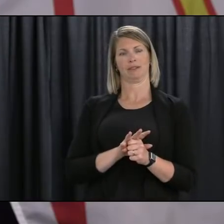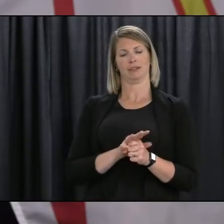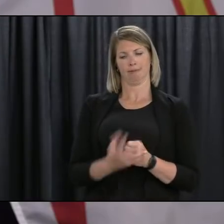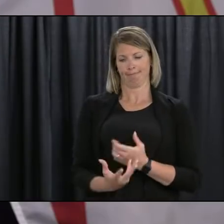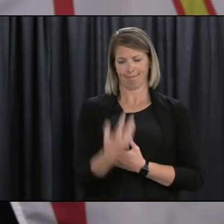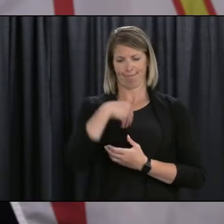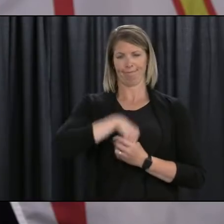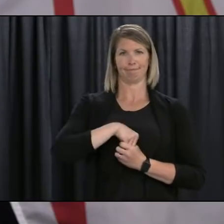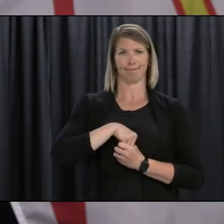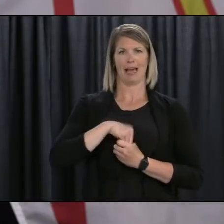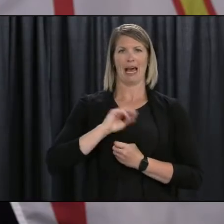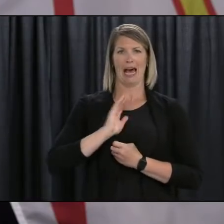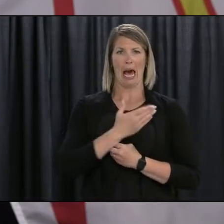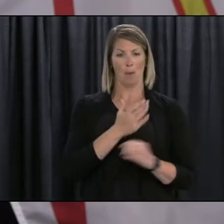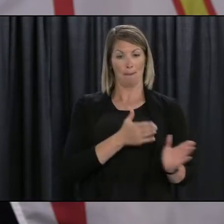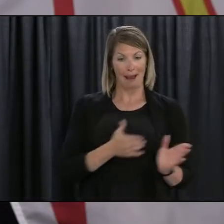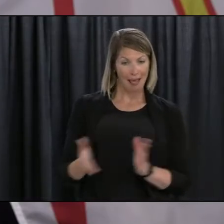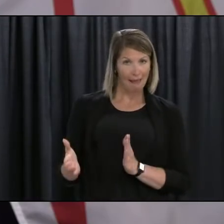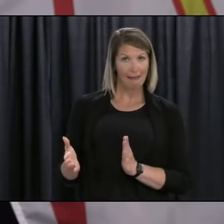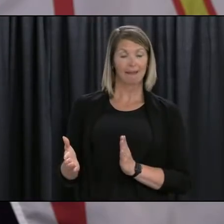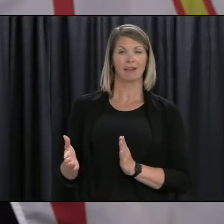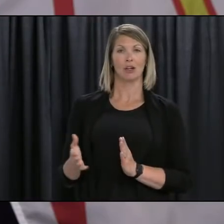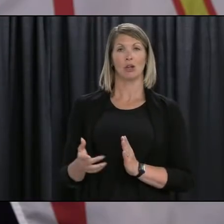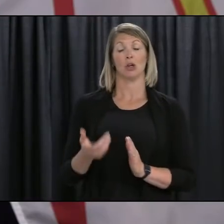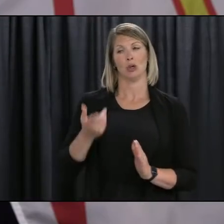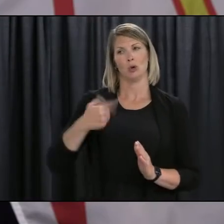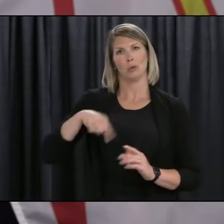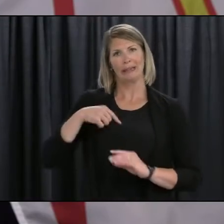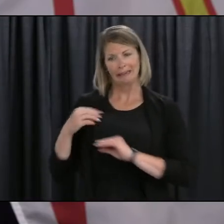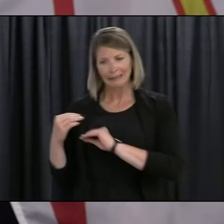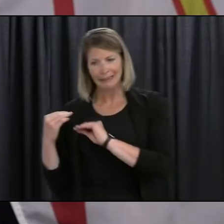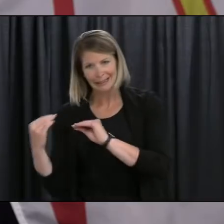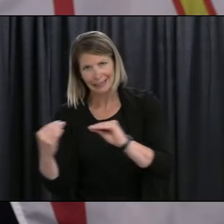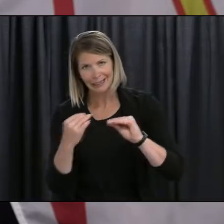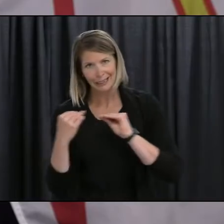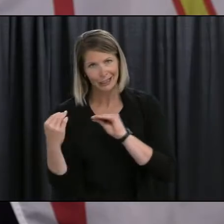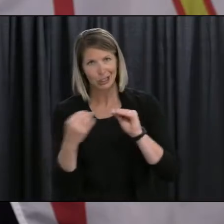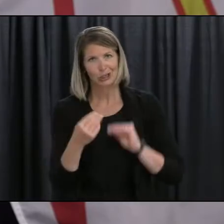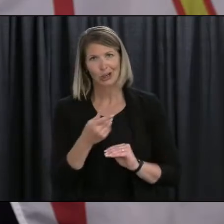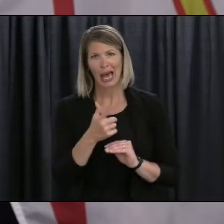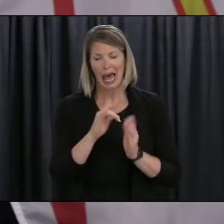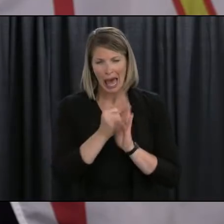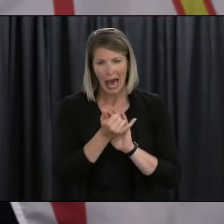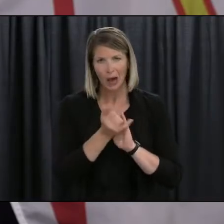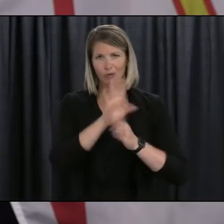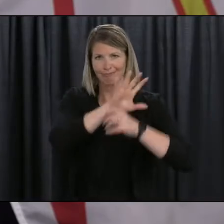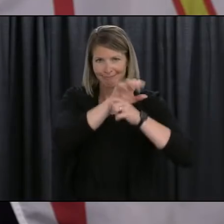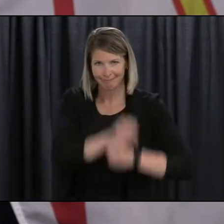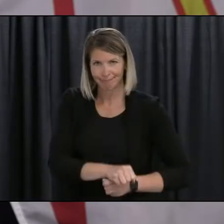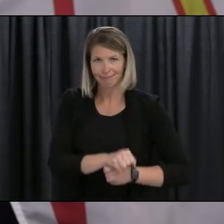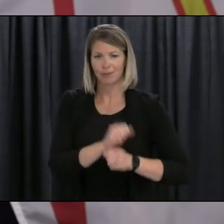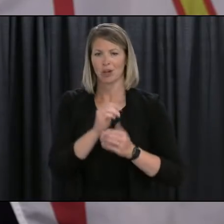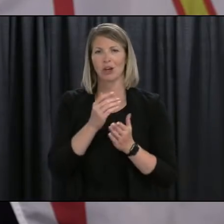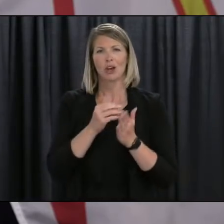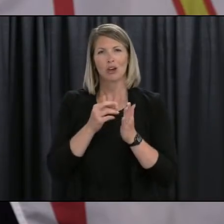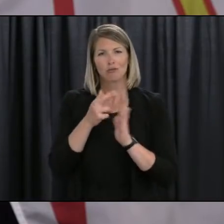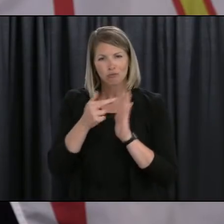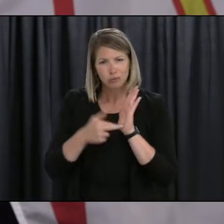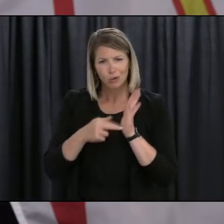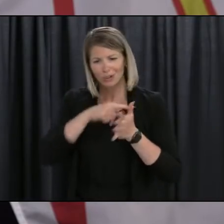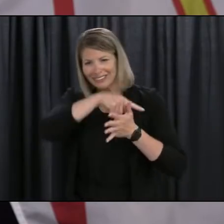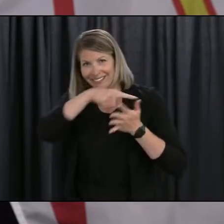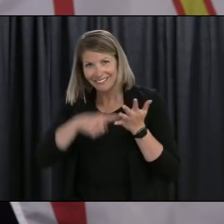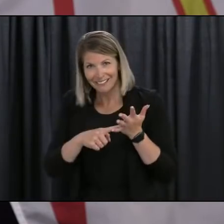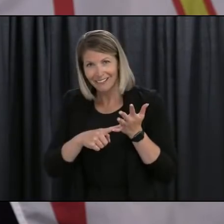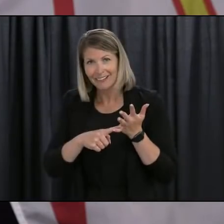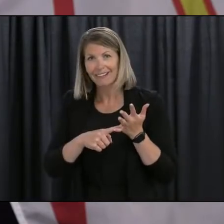to adhere to public health guidance and to maintain physical distancing and all that. We want to be able to keep moving forward. We know that